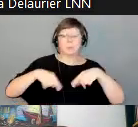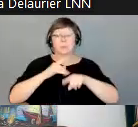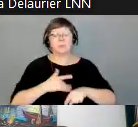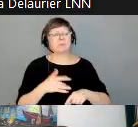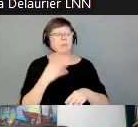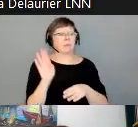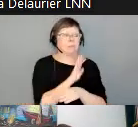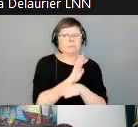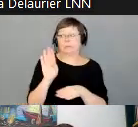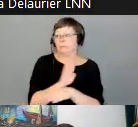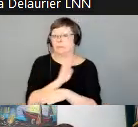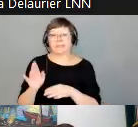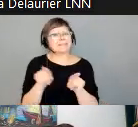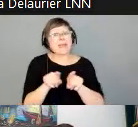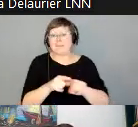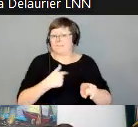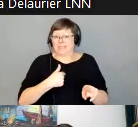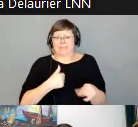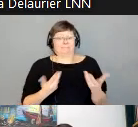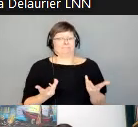even for myself with my own